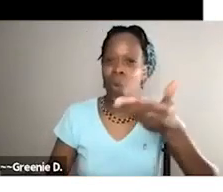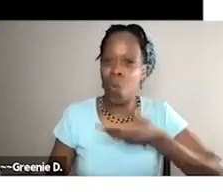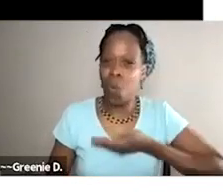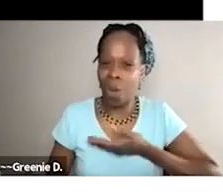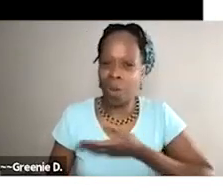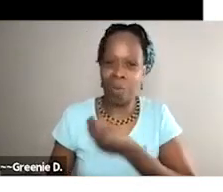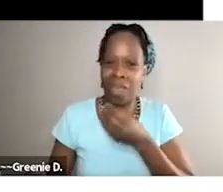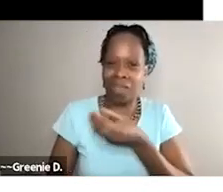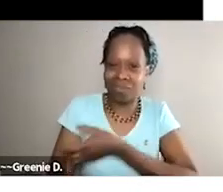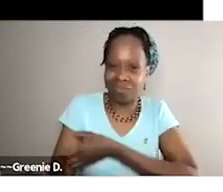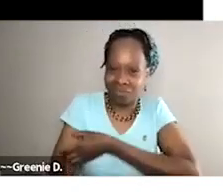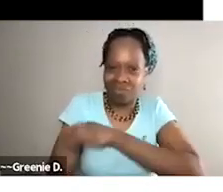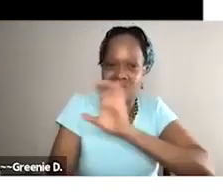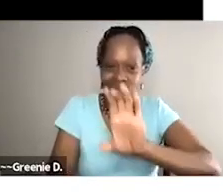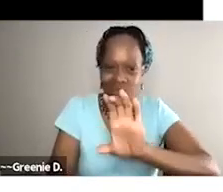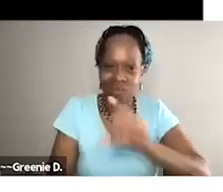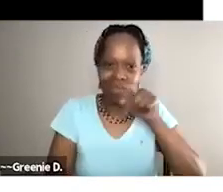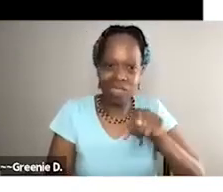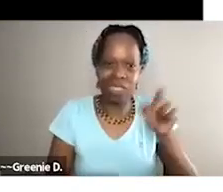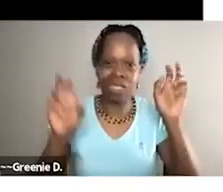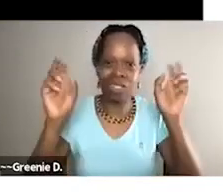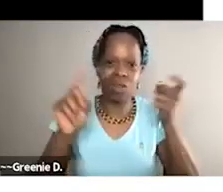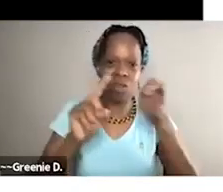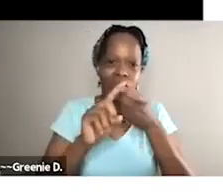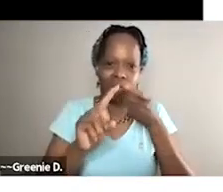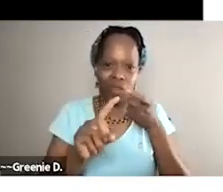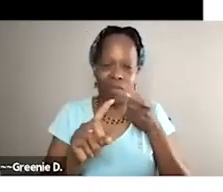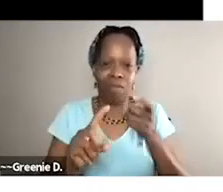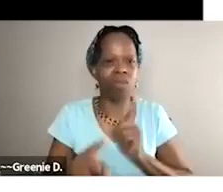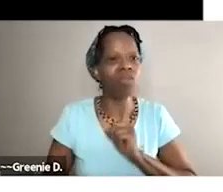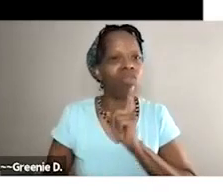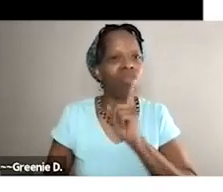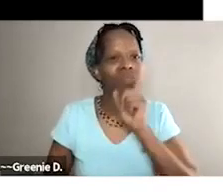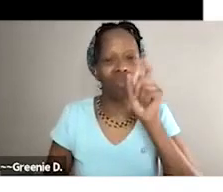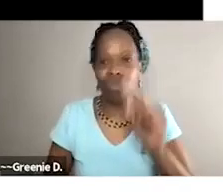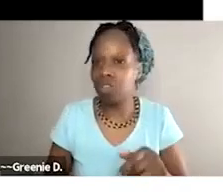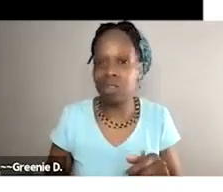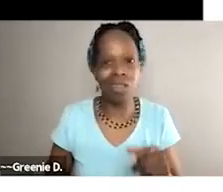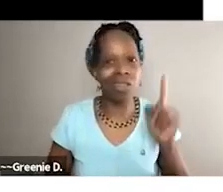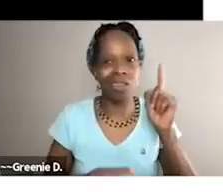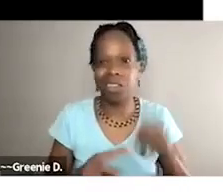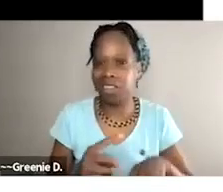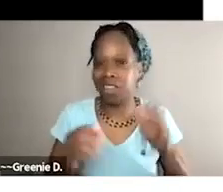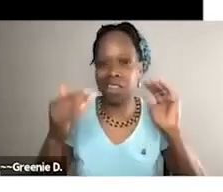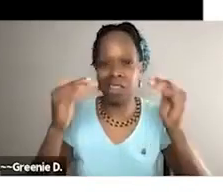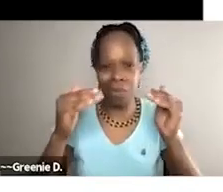this is a quote from the truly incomparable Emily Liddell. We've introduced you to